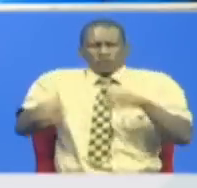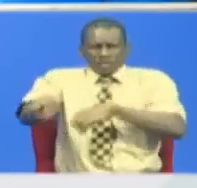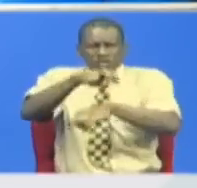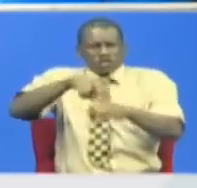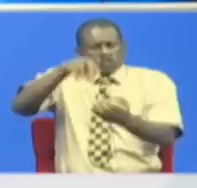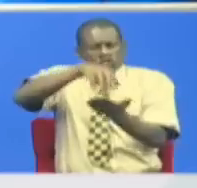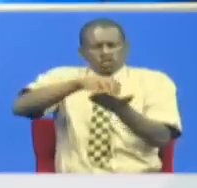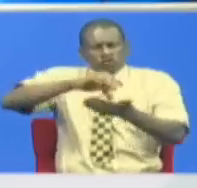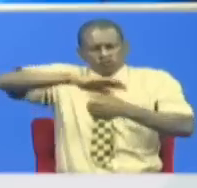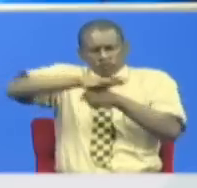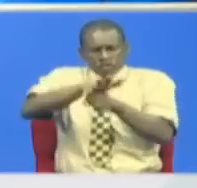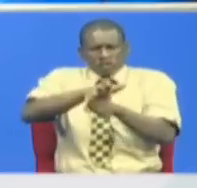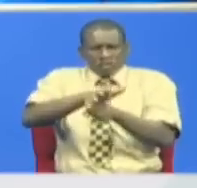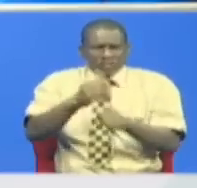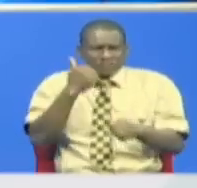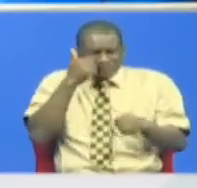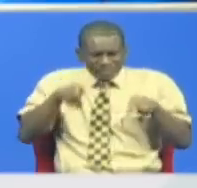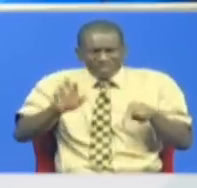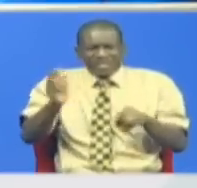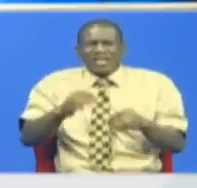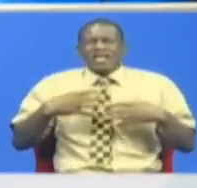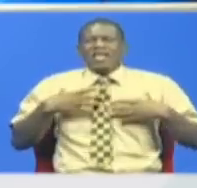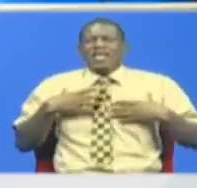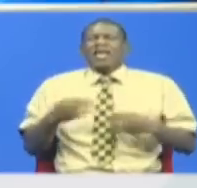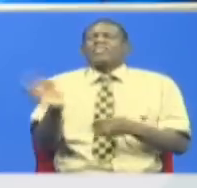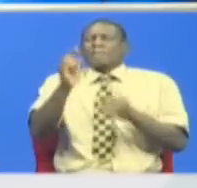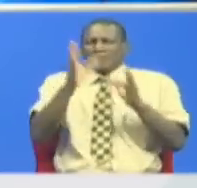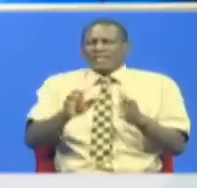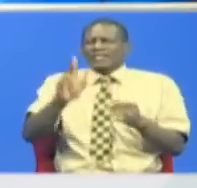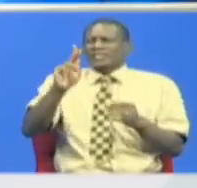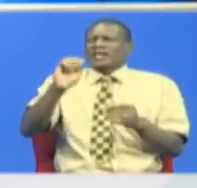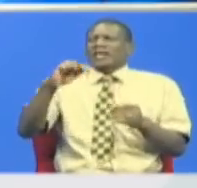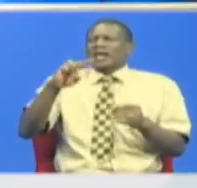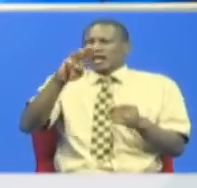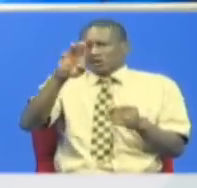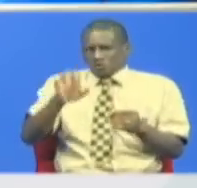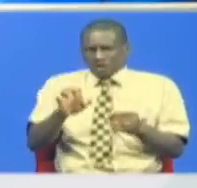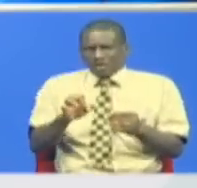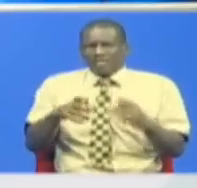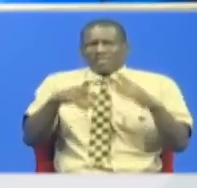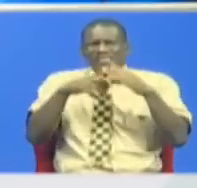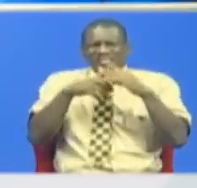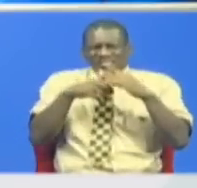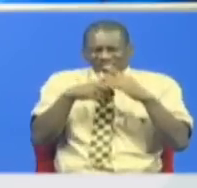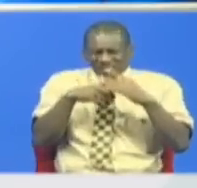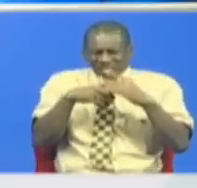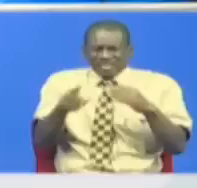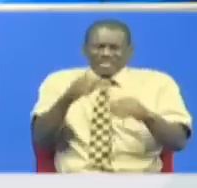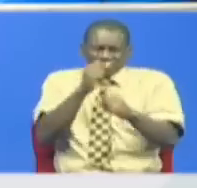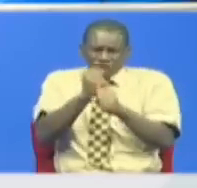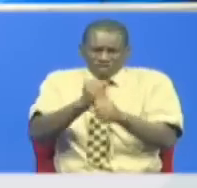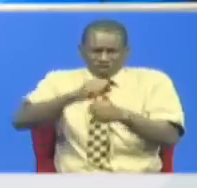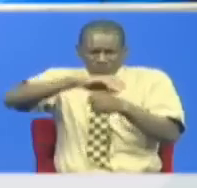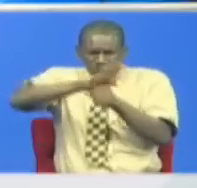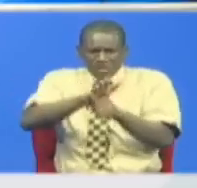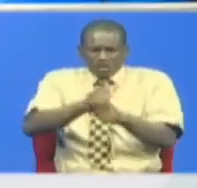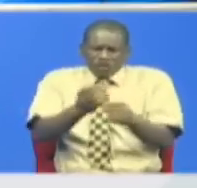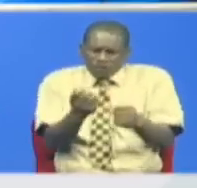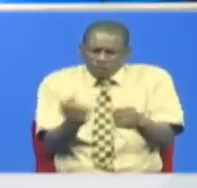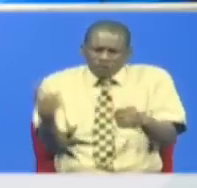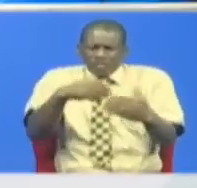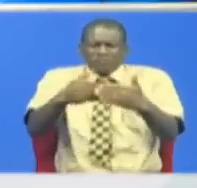the COVID-19 pandemic. Health Cabinet Secretary Mutahi Kagwe jumped onto the big stage just days into his appointment. Now, the